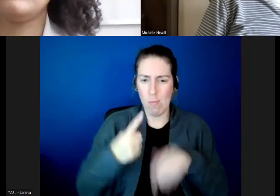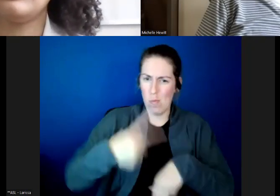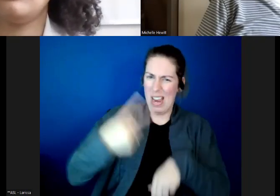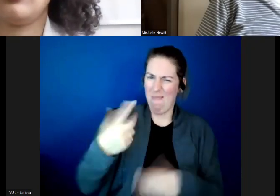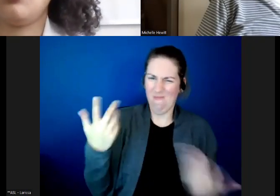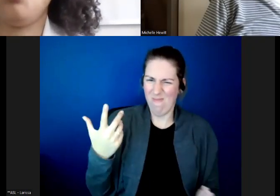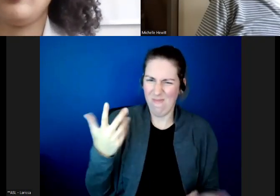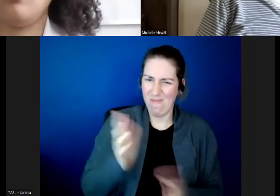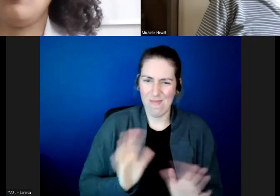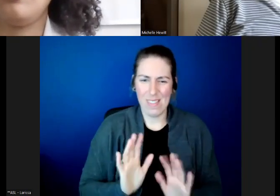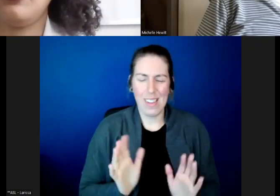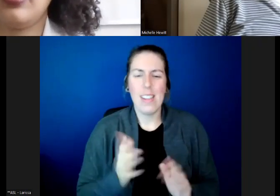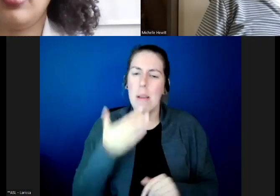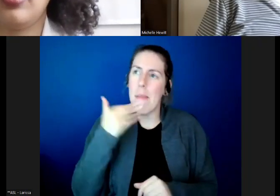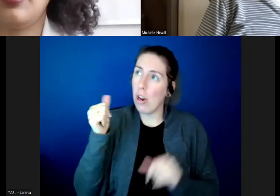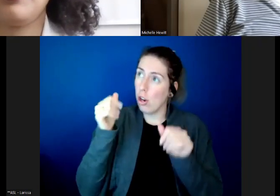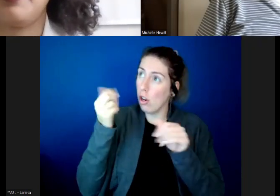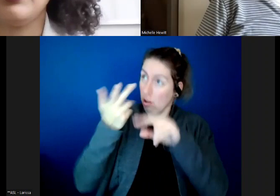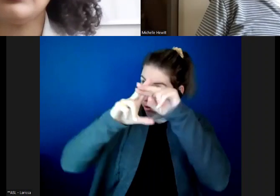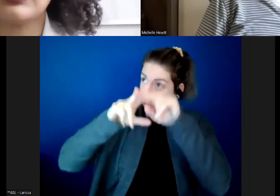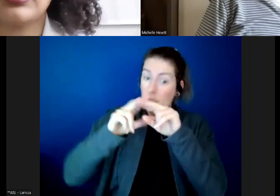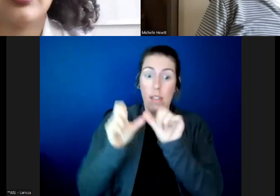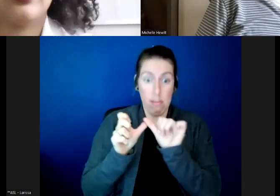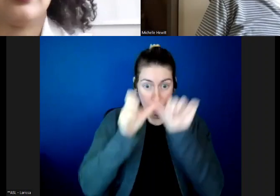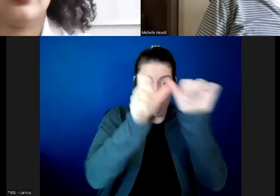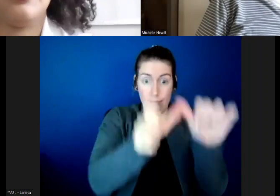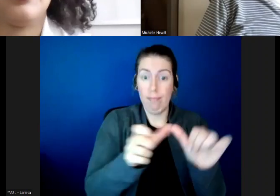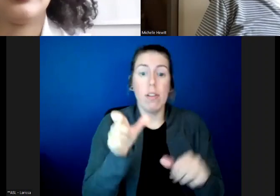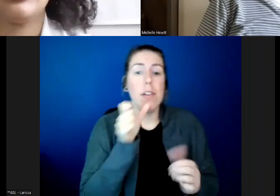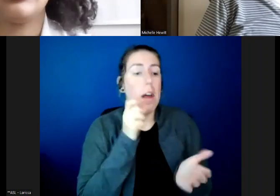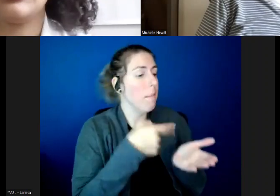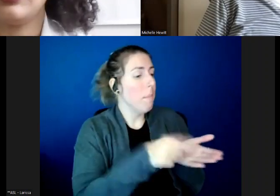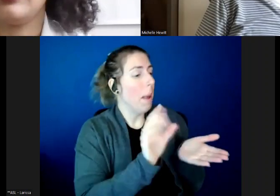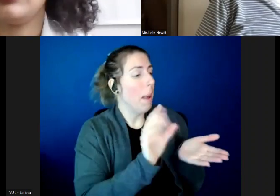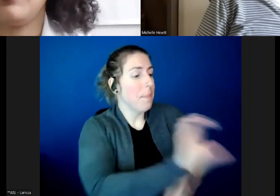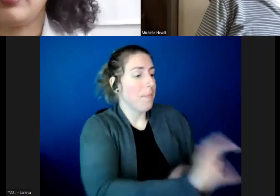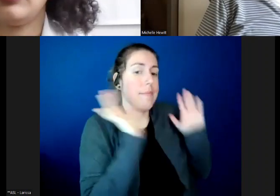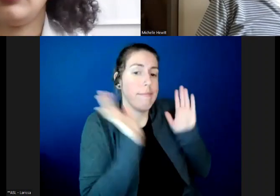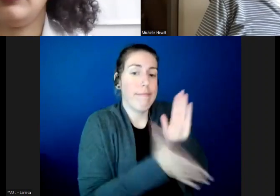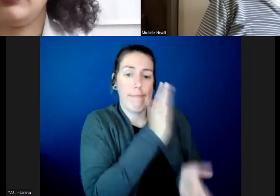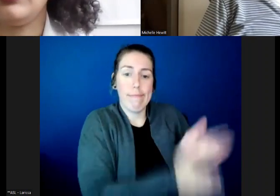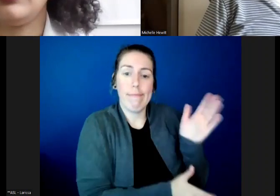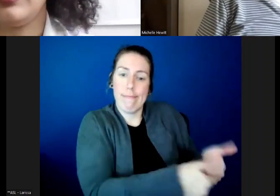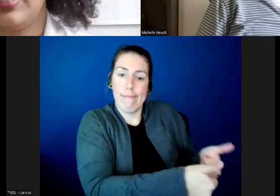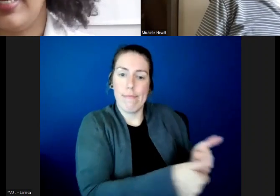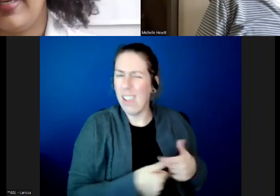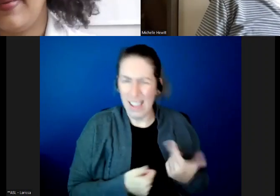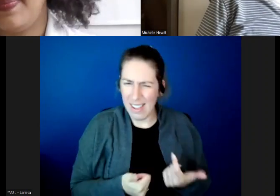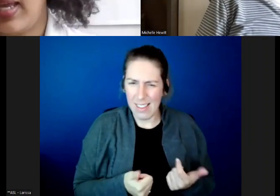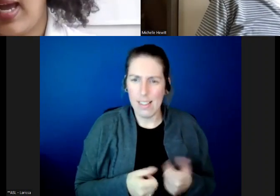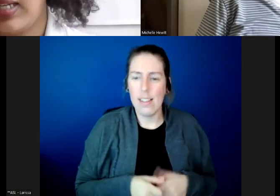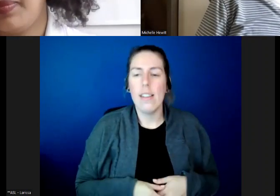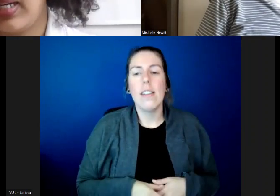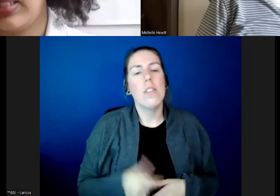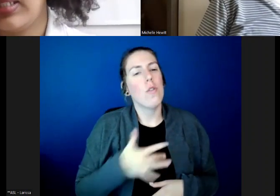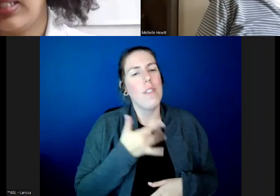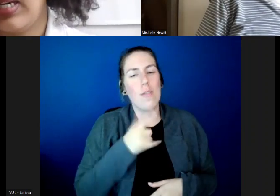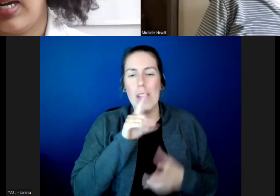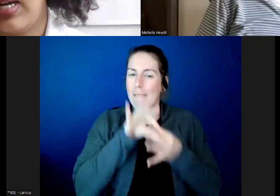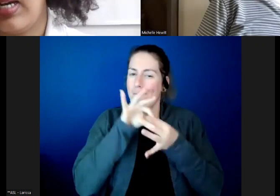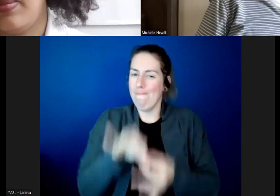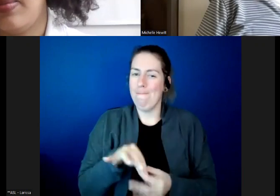one-off increases or like one-off payments. And I think this ties back to the dignity